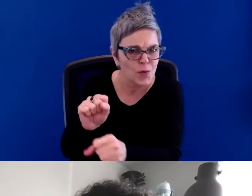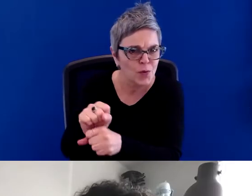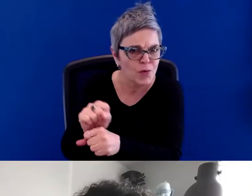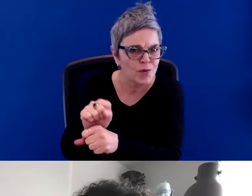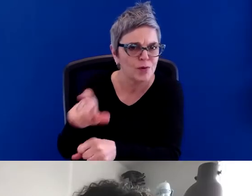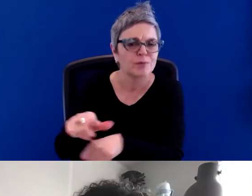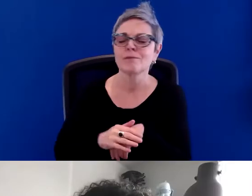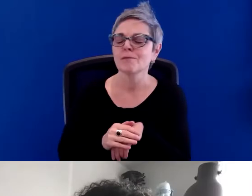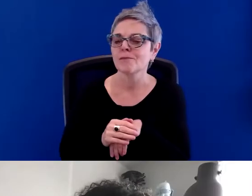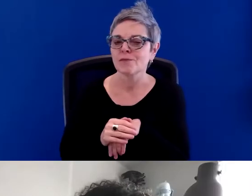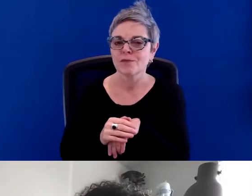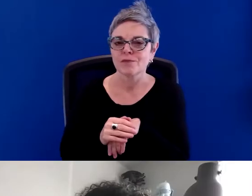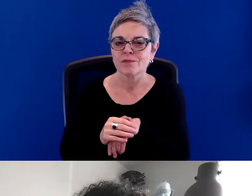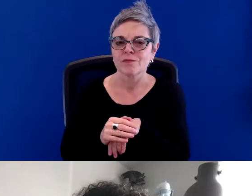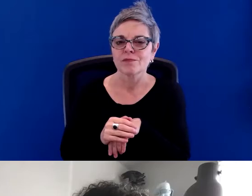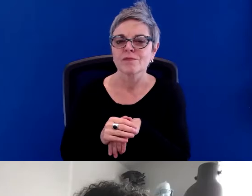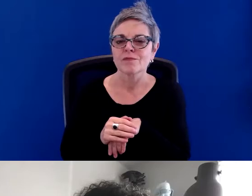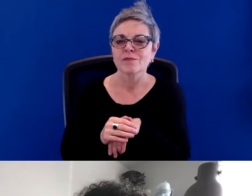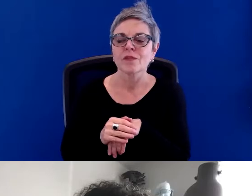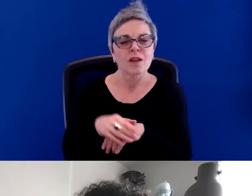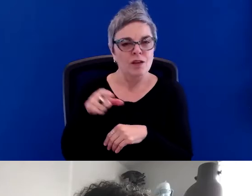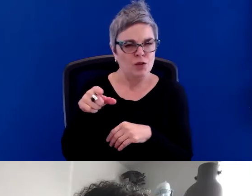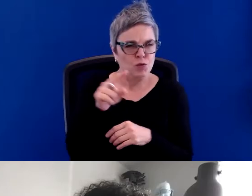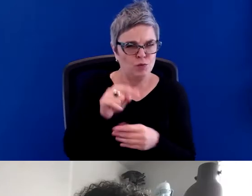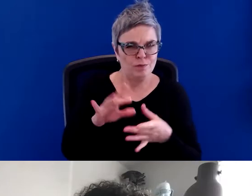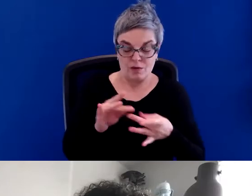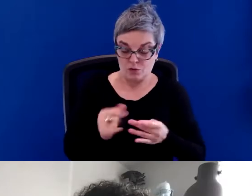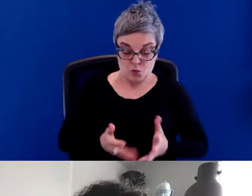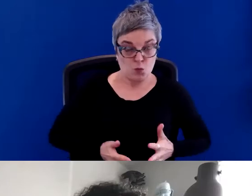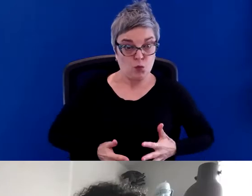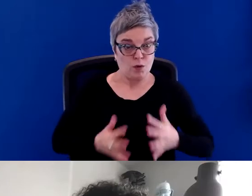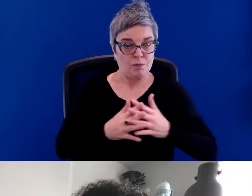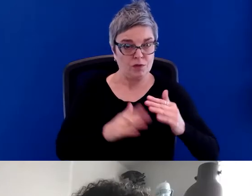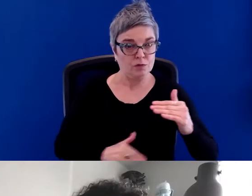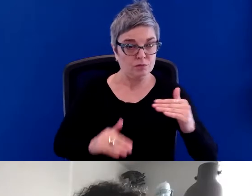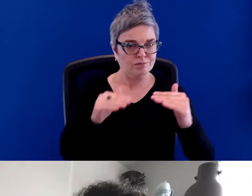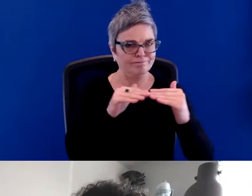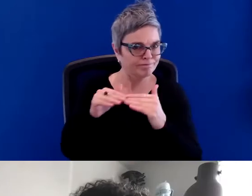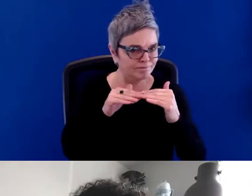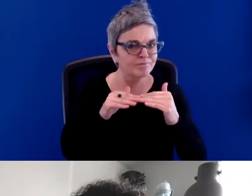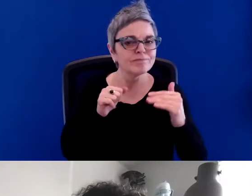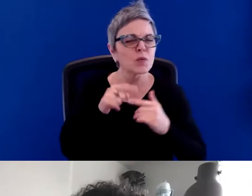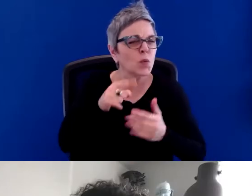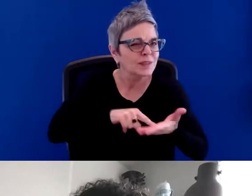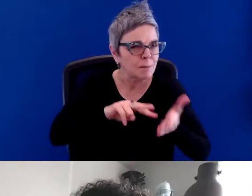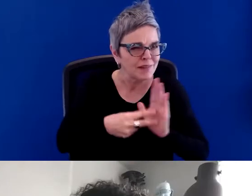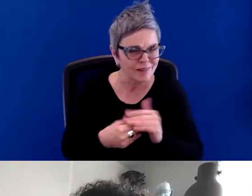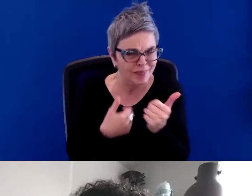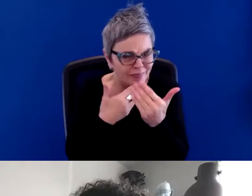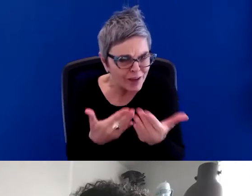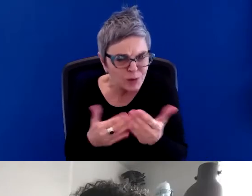this reiteration of what reproductive justice actually means, and the ways that reproductive